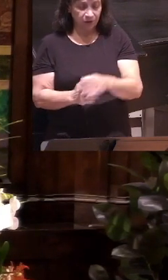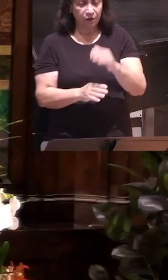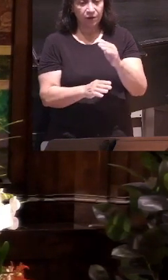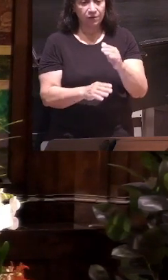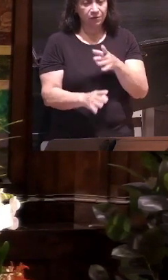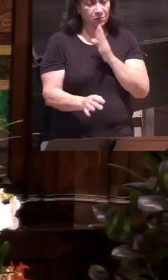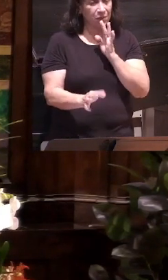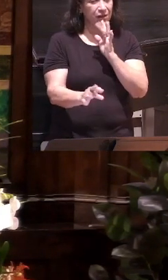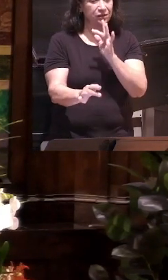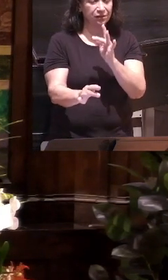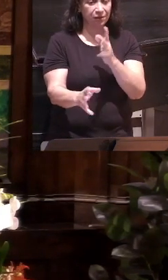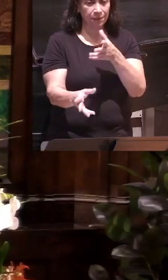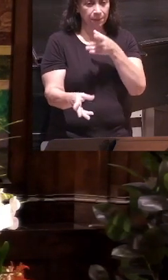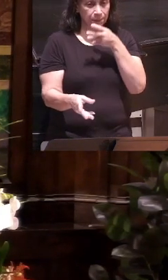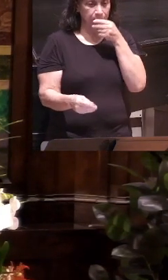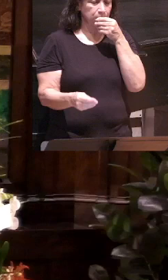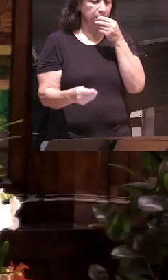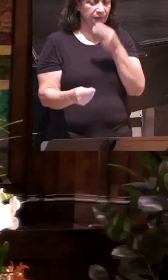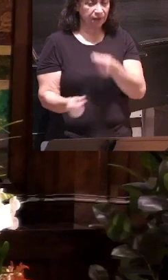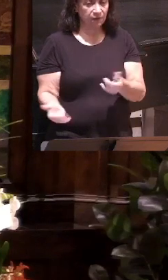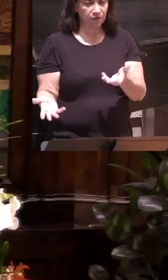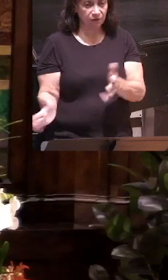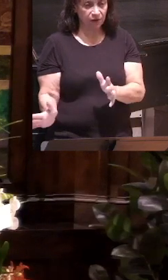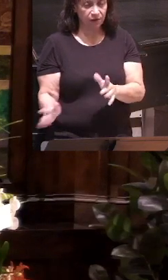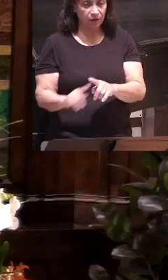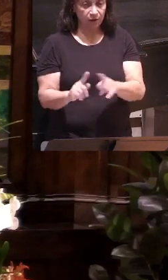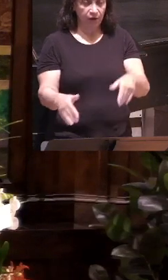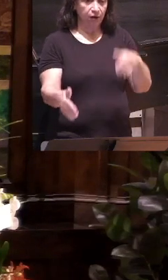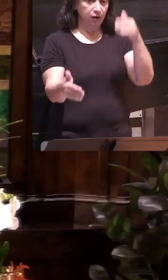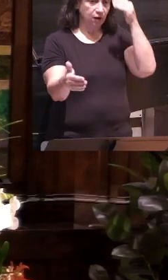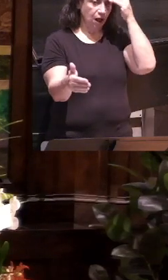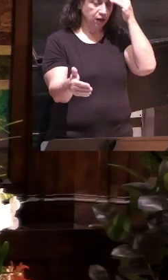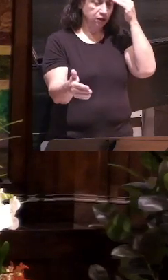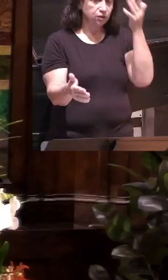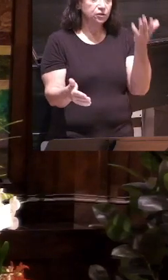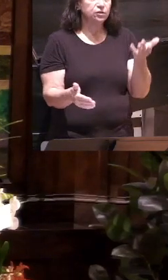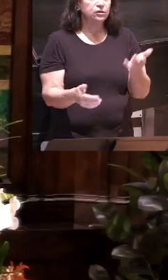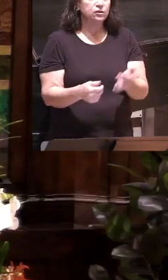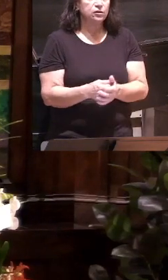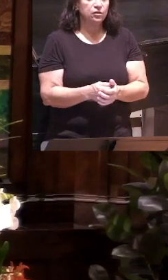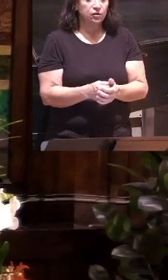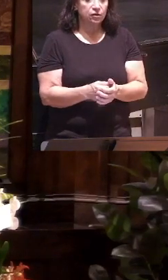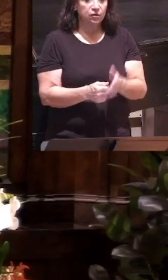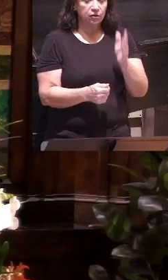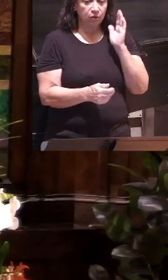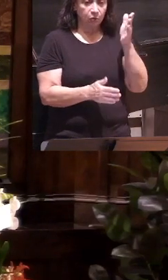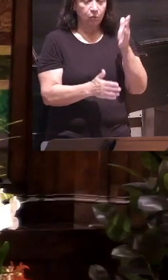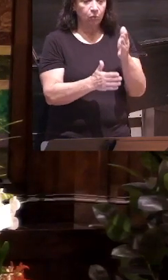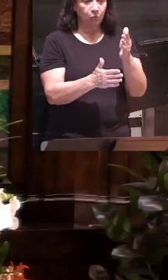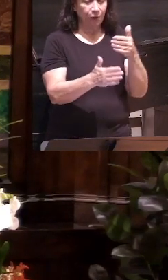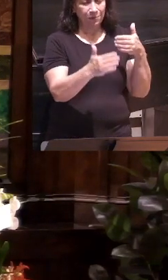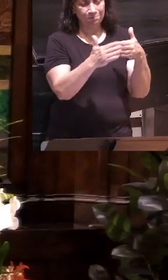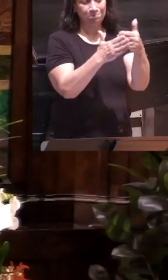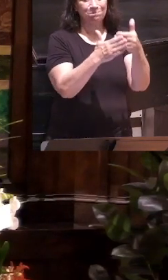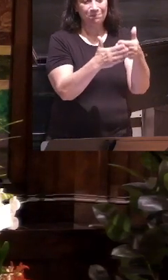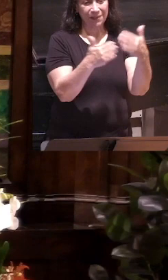they will cease. For knowledge it comes to an